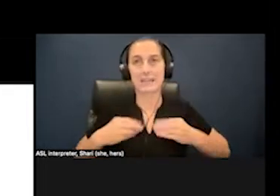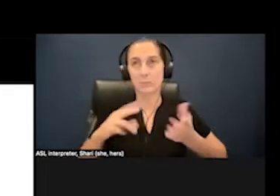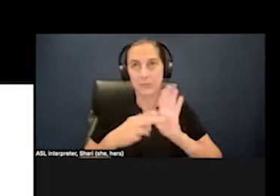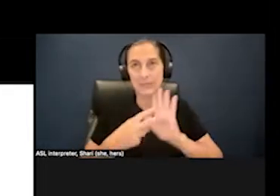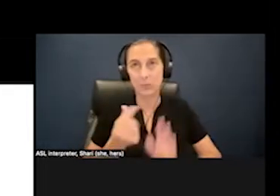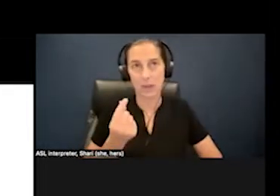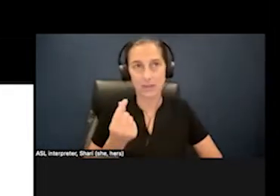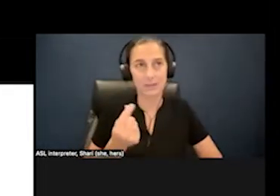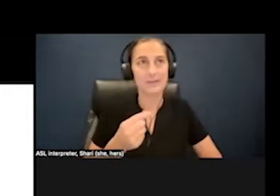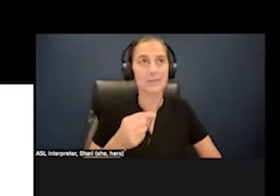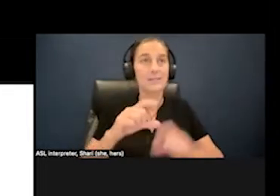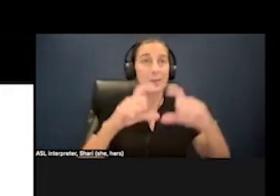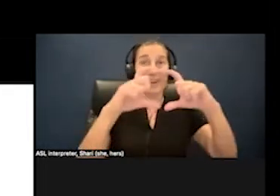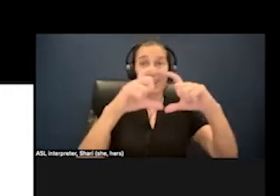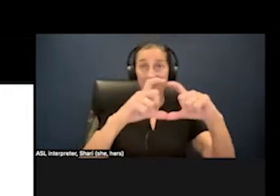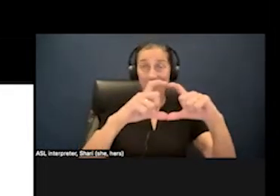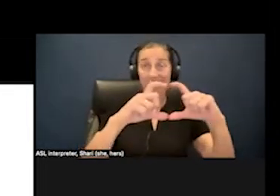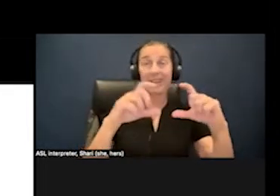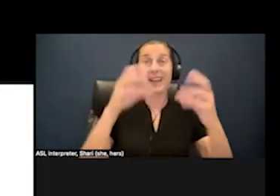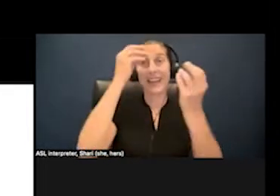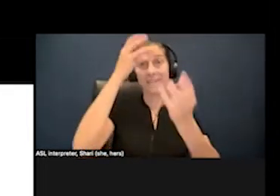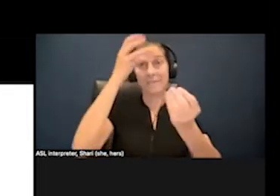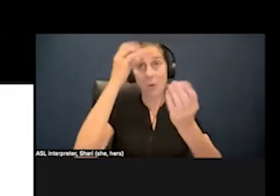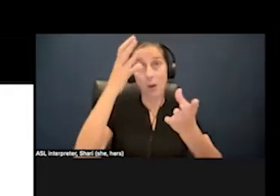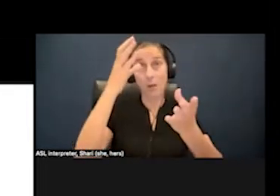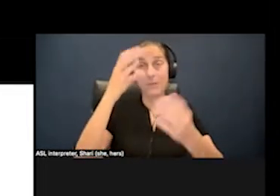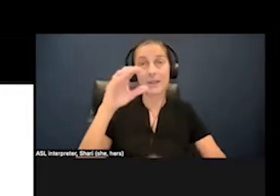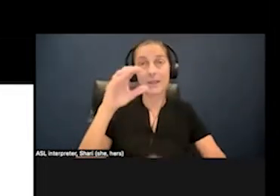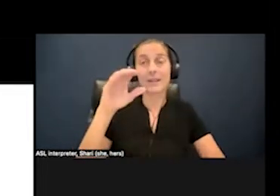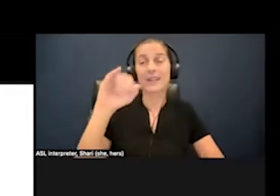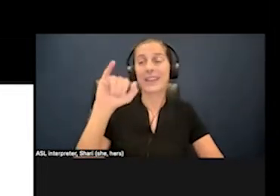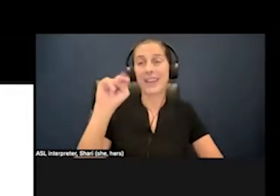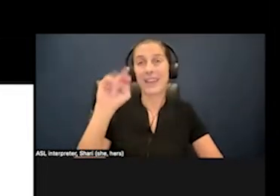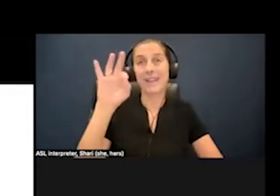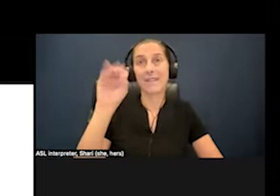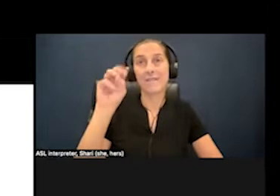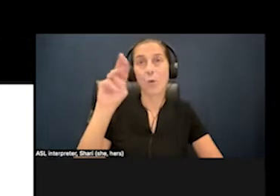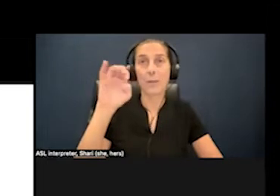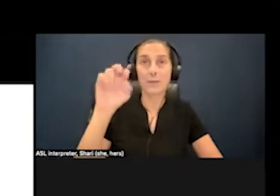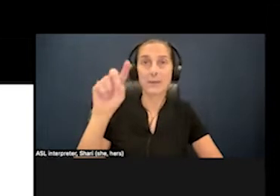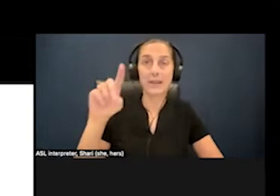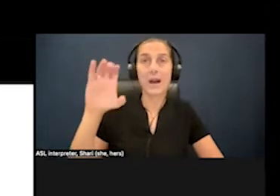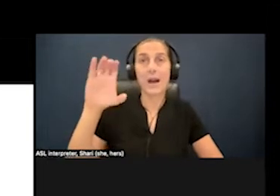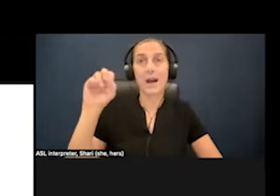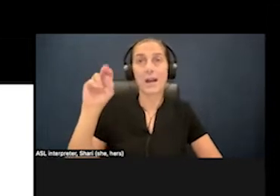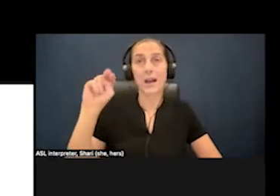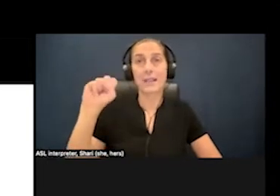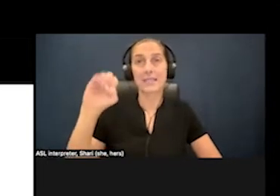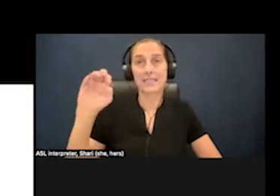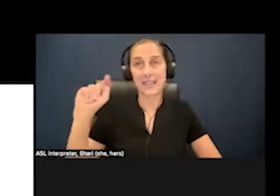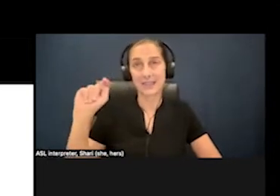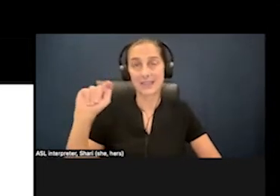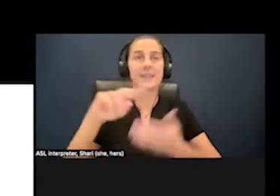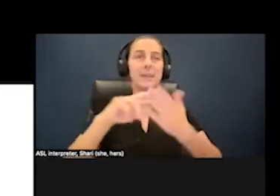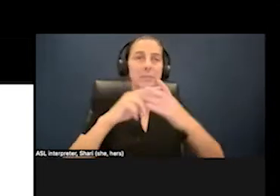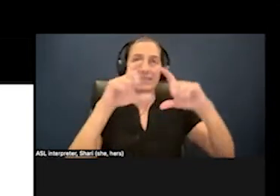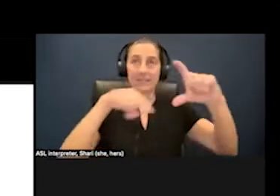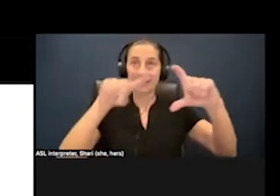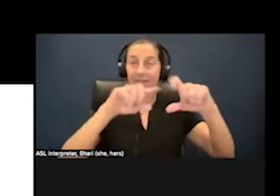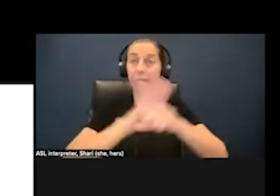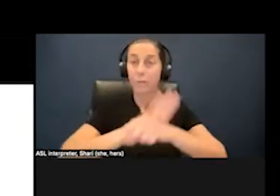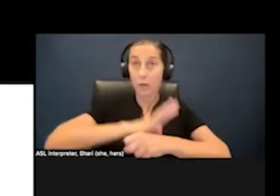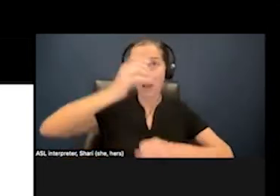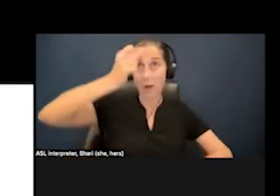informed consent, and around it, it just lists components of that. So that's just the nature of treatment, what alternatives there are, what benefits there are, the risks,